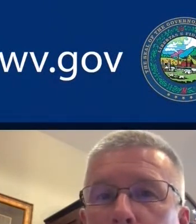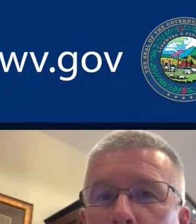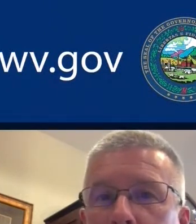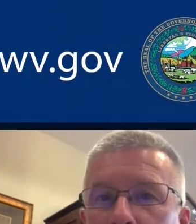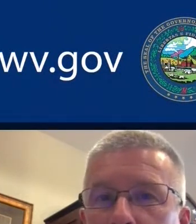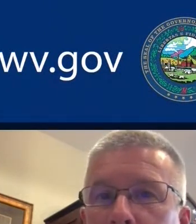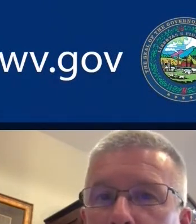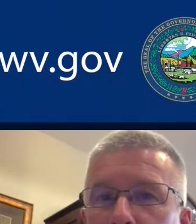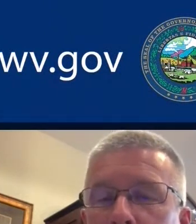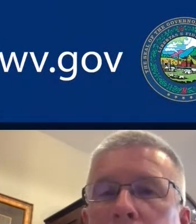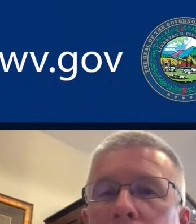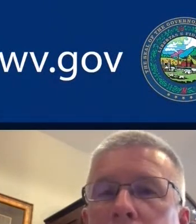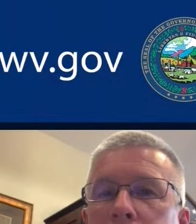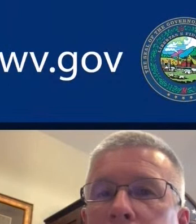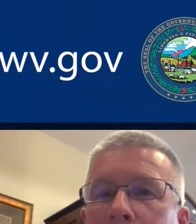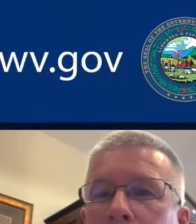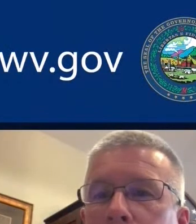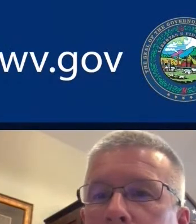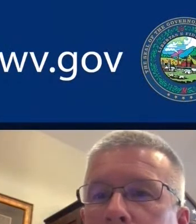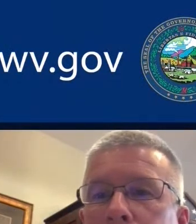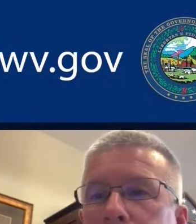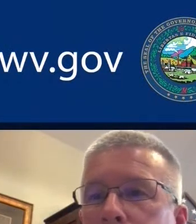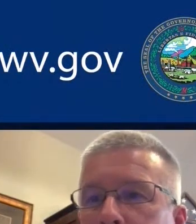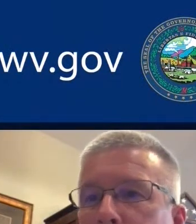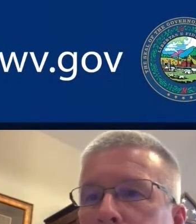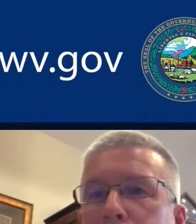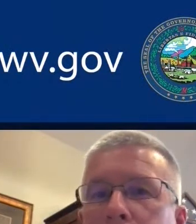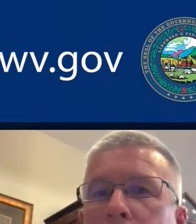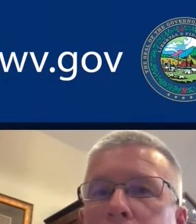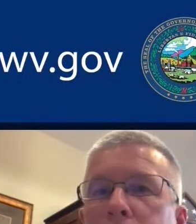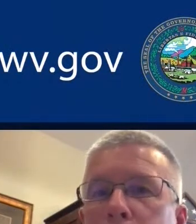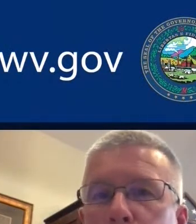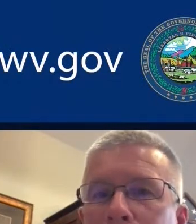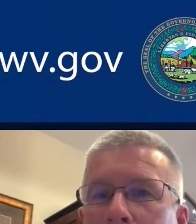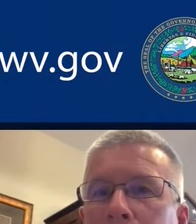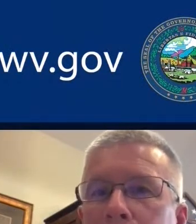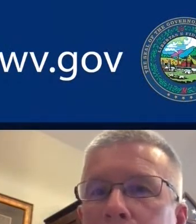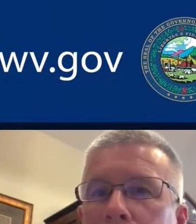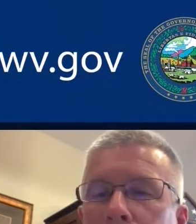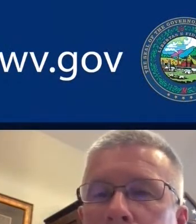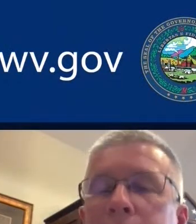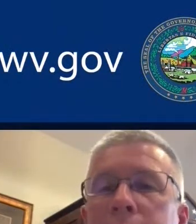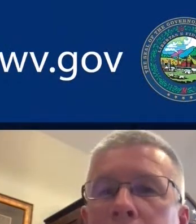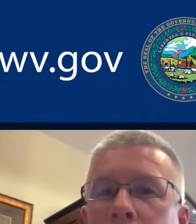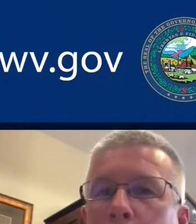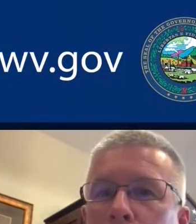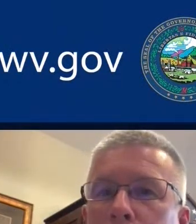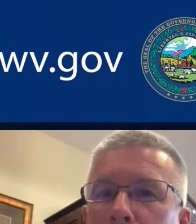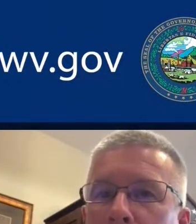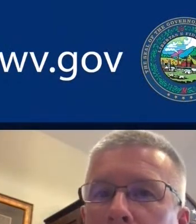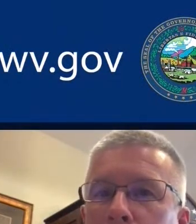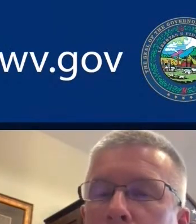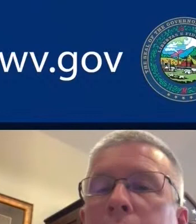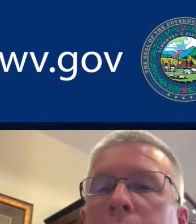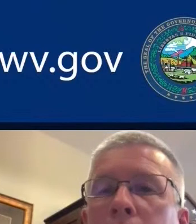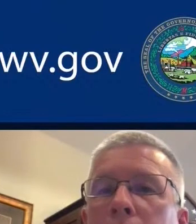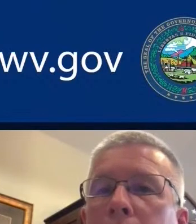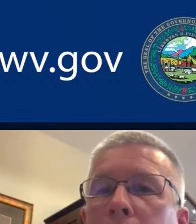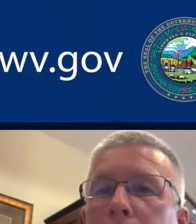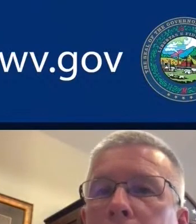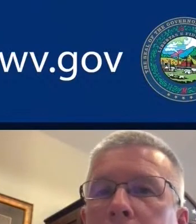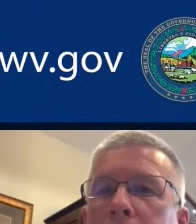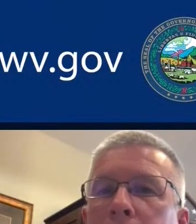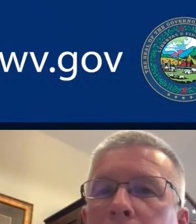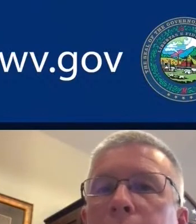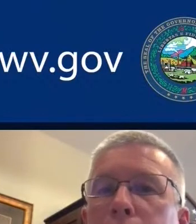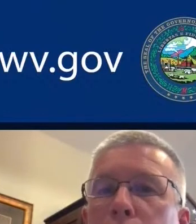the numbers again just to validate that there's nothing else that was provided to us that was inaccurate.